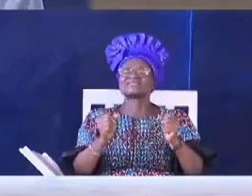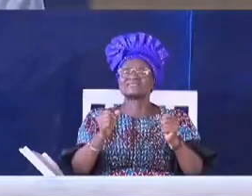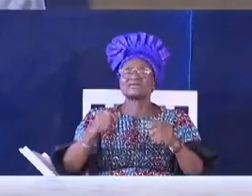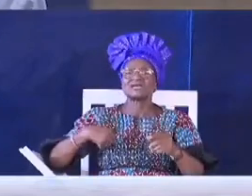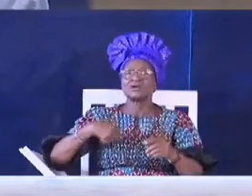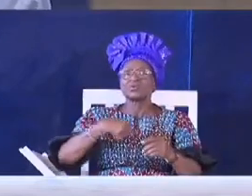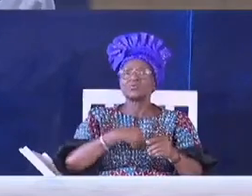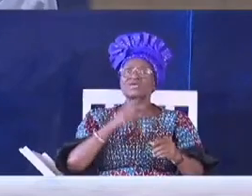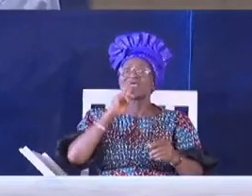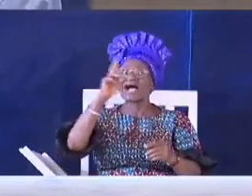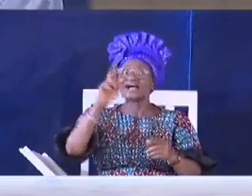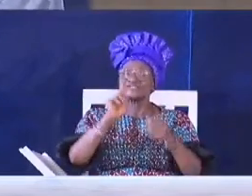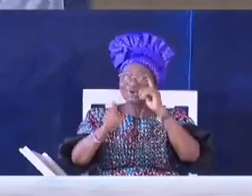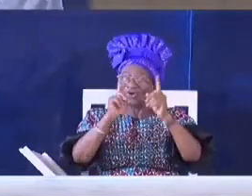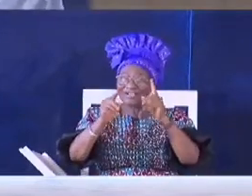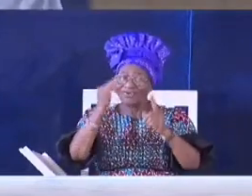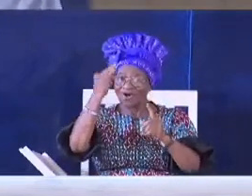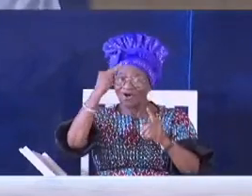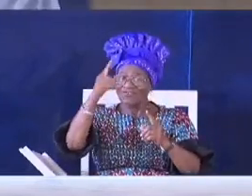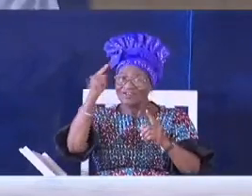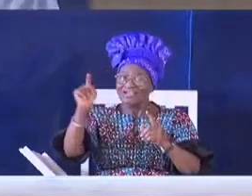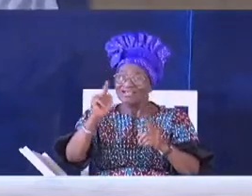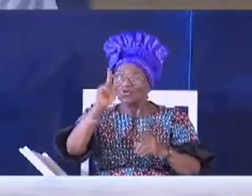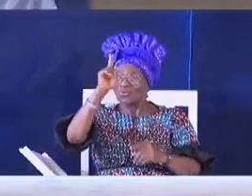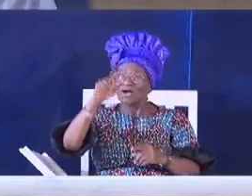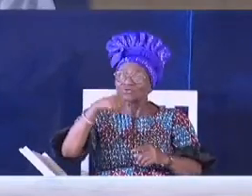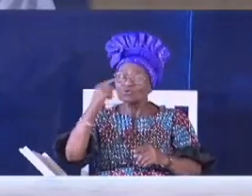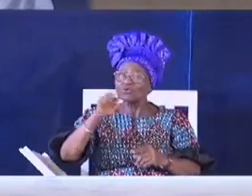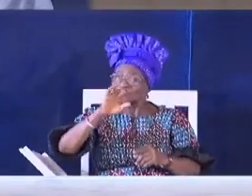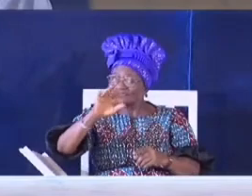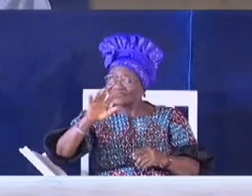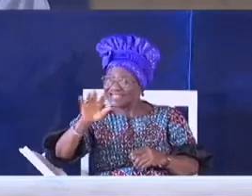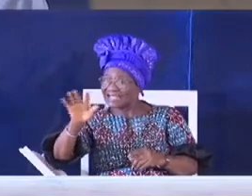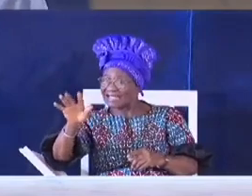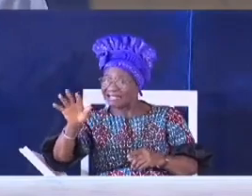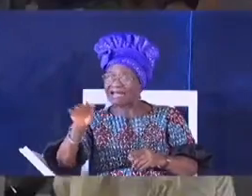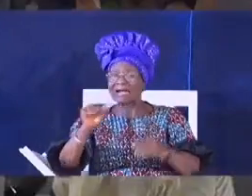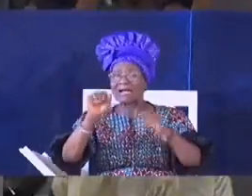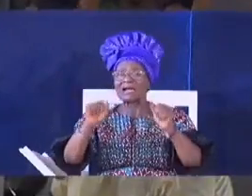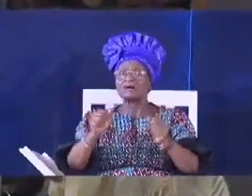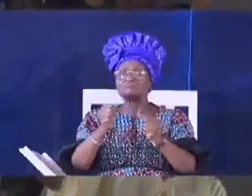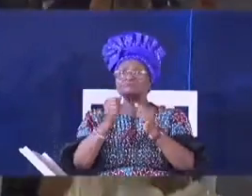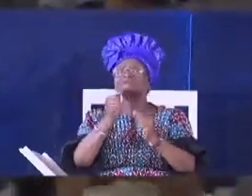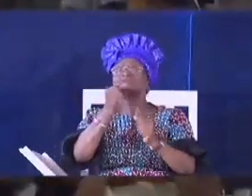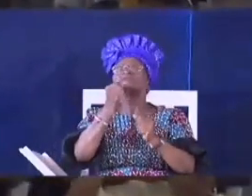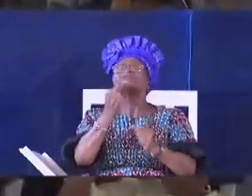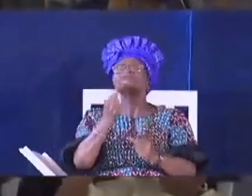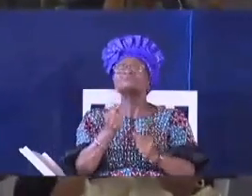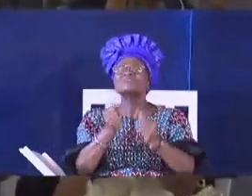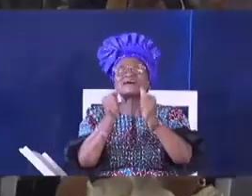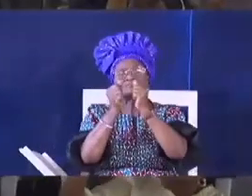whose finger can silence the enemy.